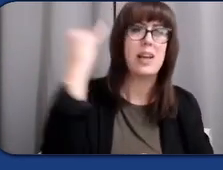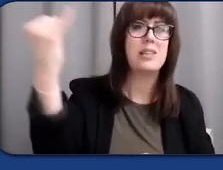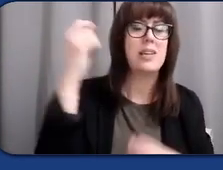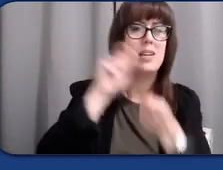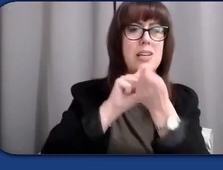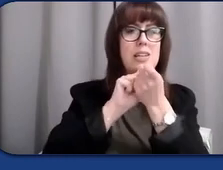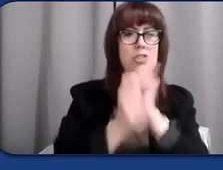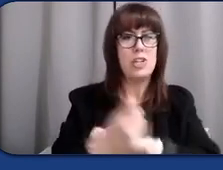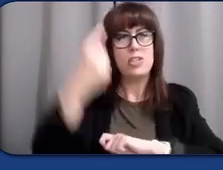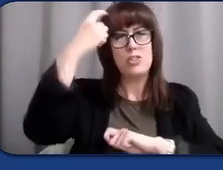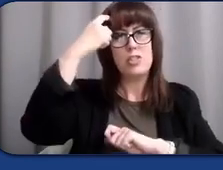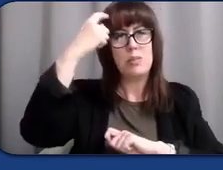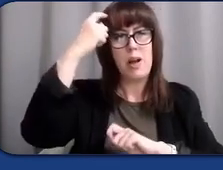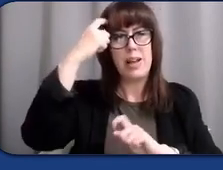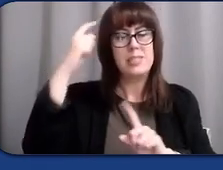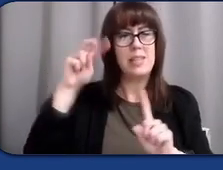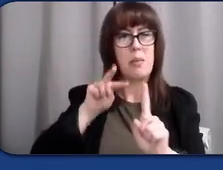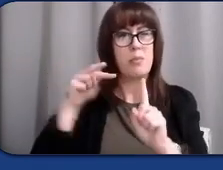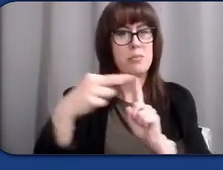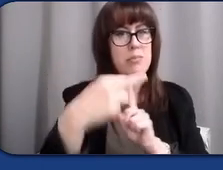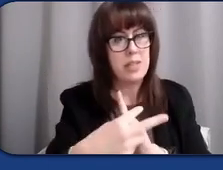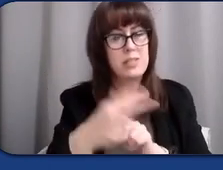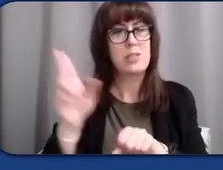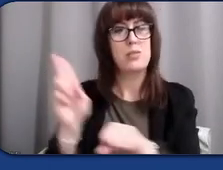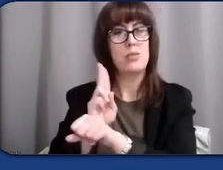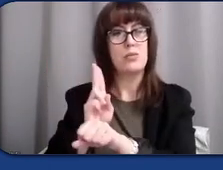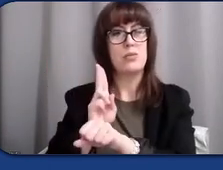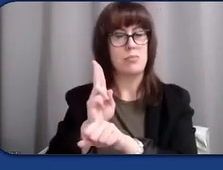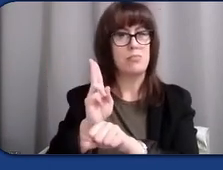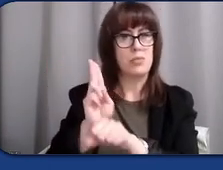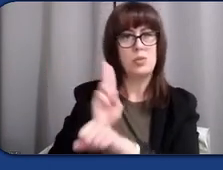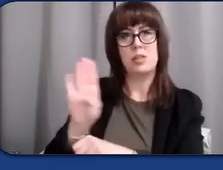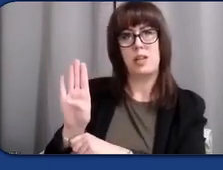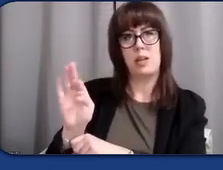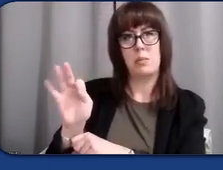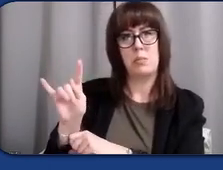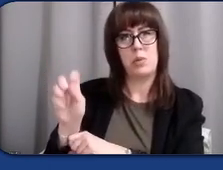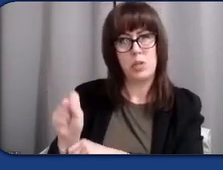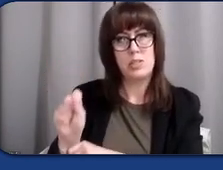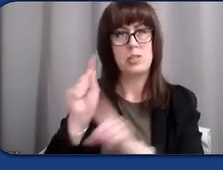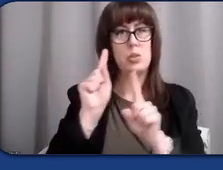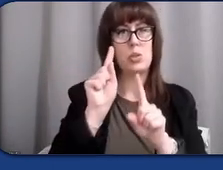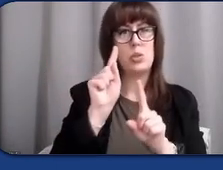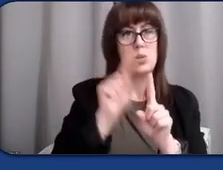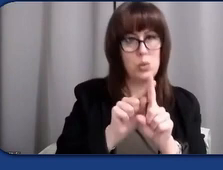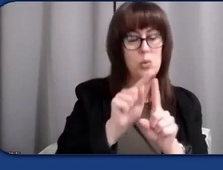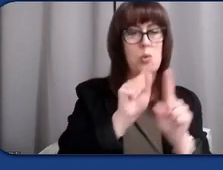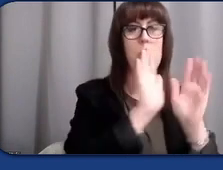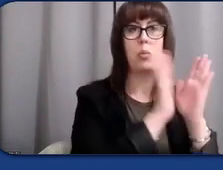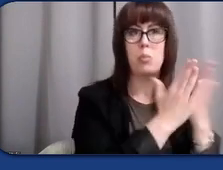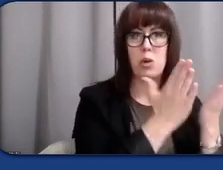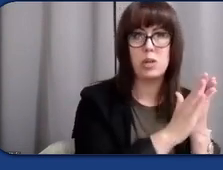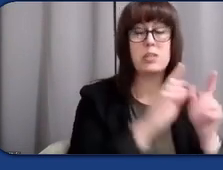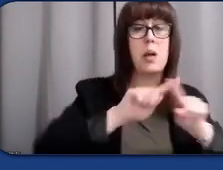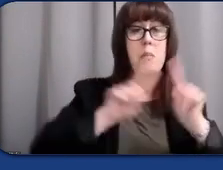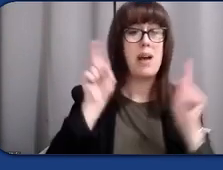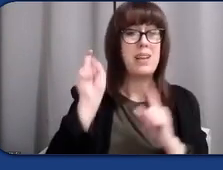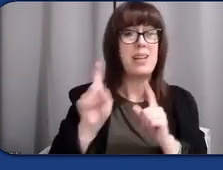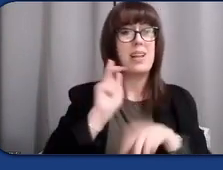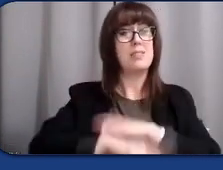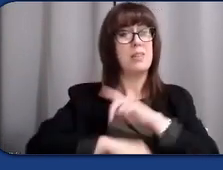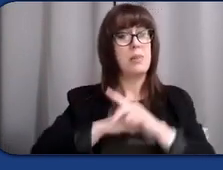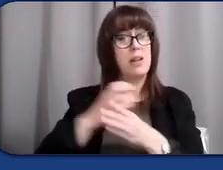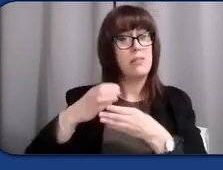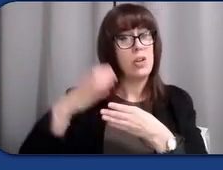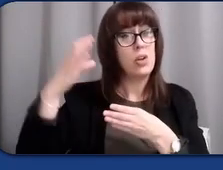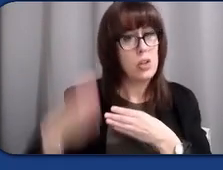to books. But from there, what we wanted to do, we knew that there had to be some sort of conclusion. And the way that we